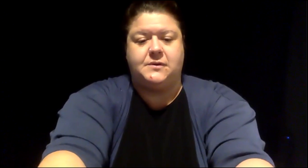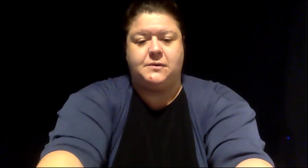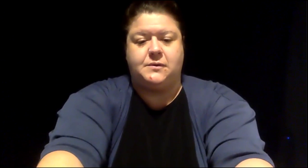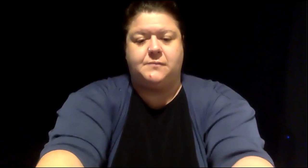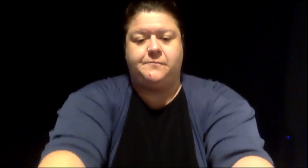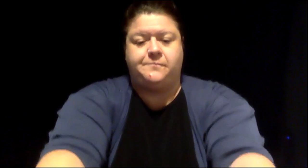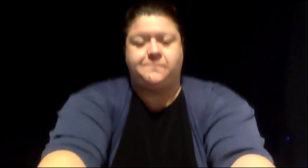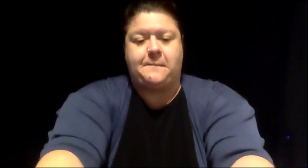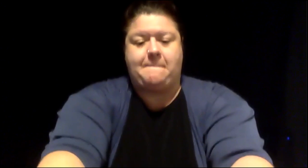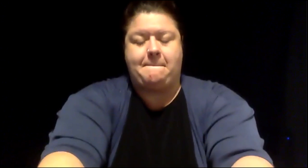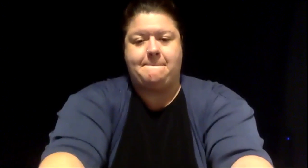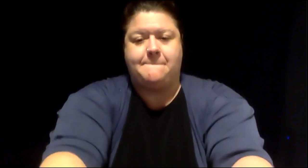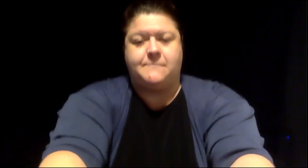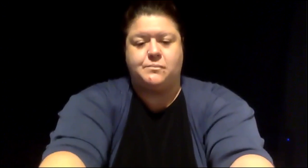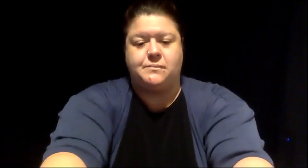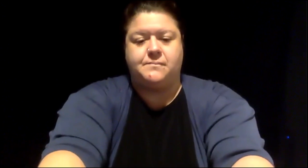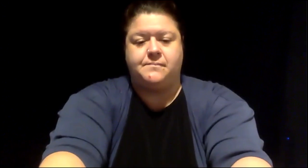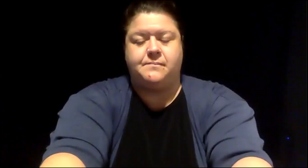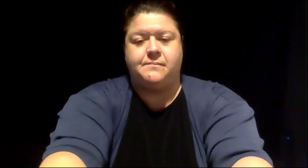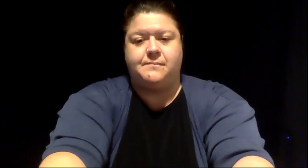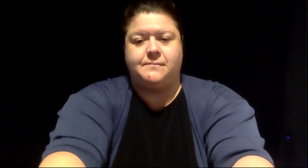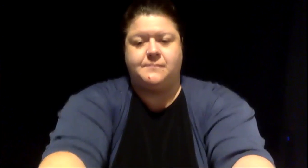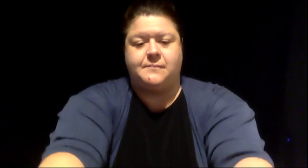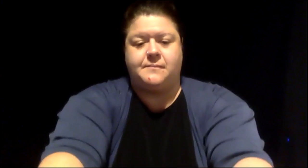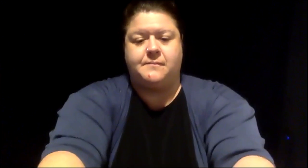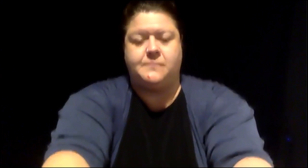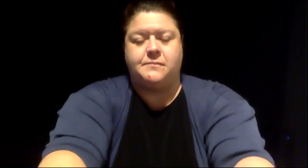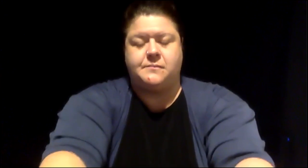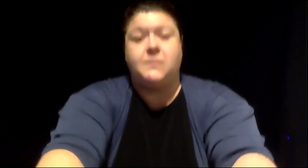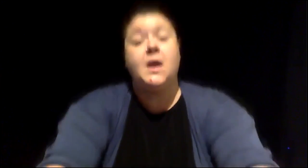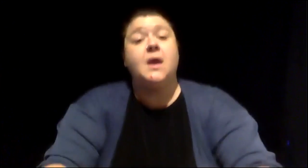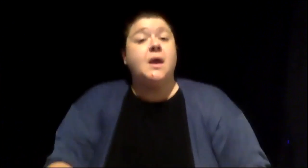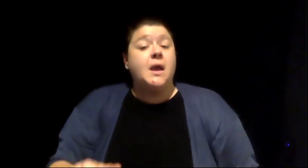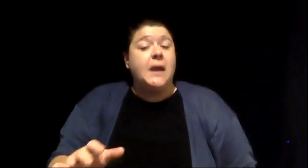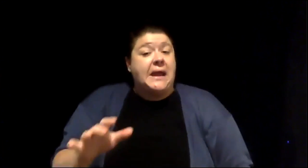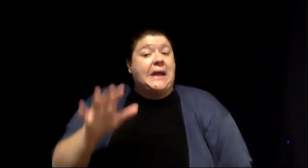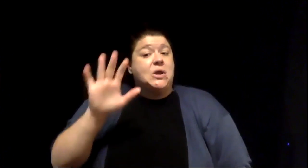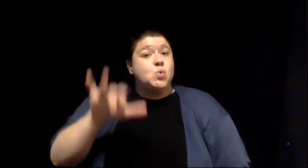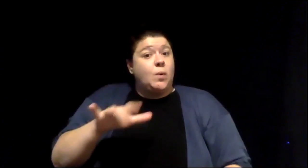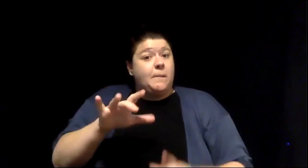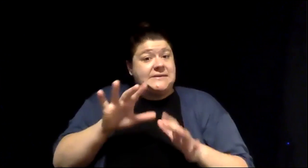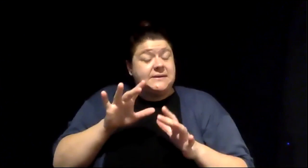then you'll be sent a link to sign on for that particular day.